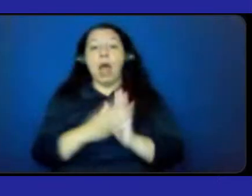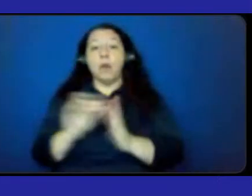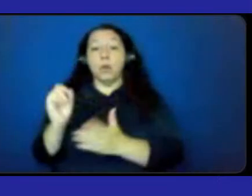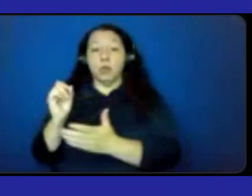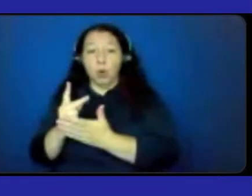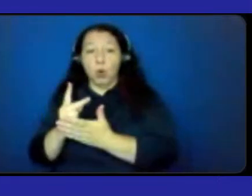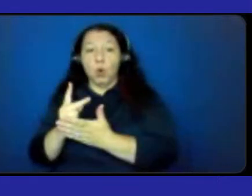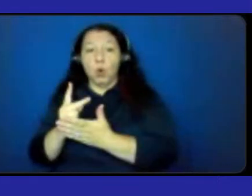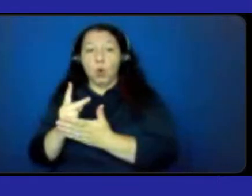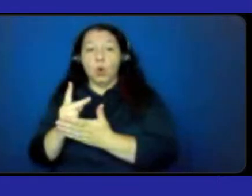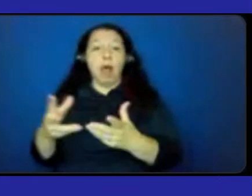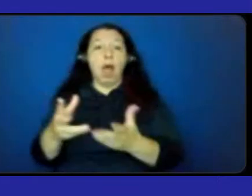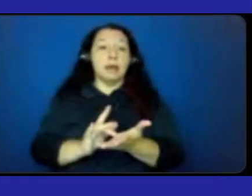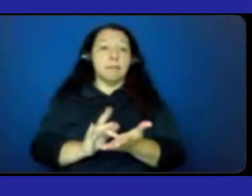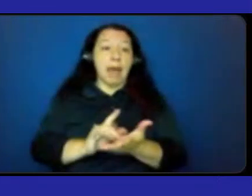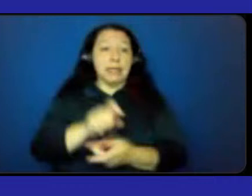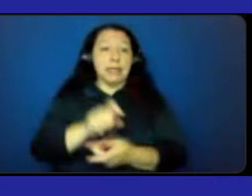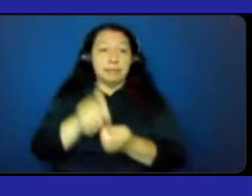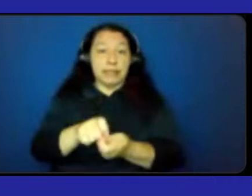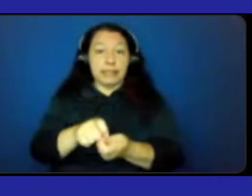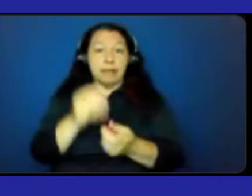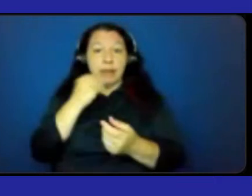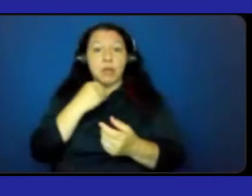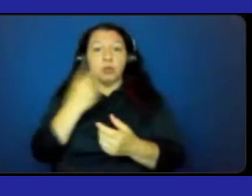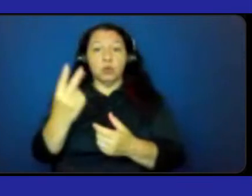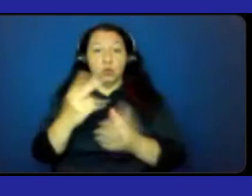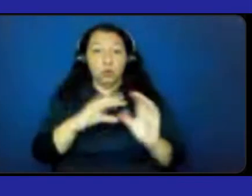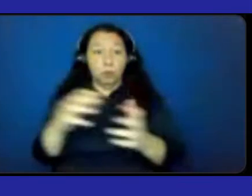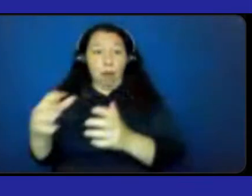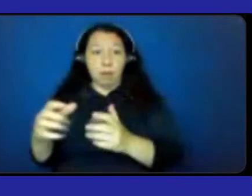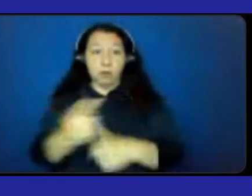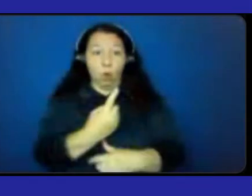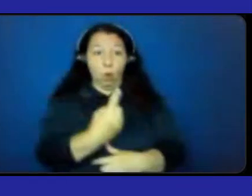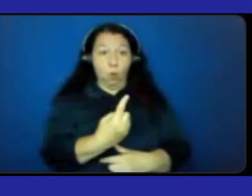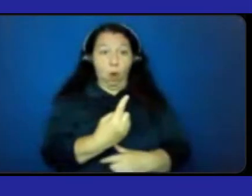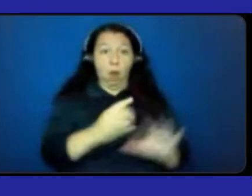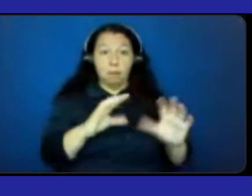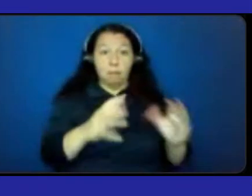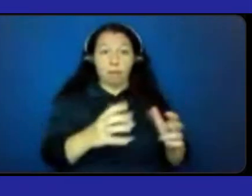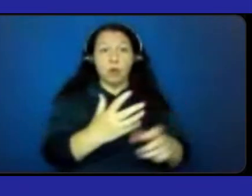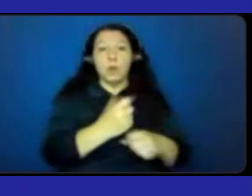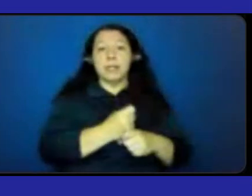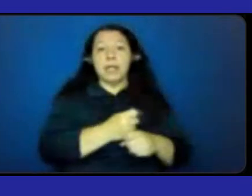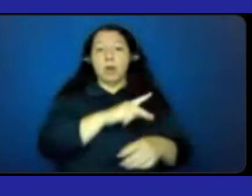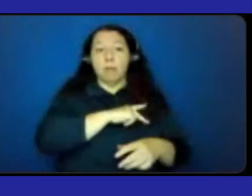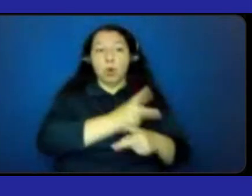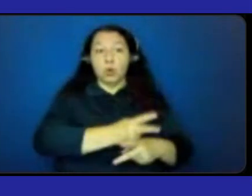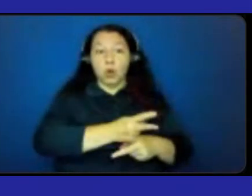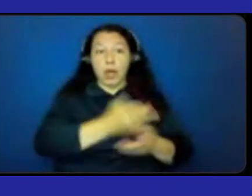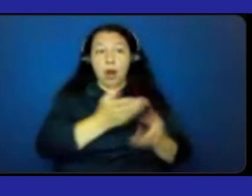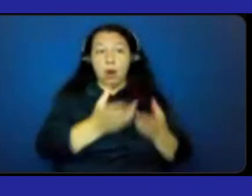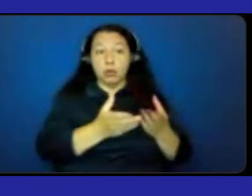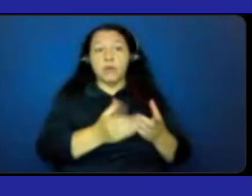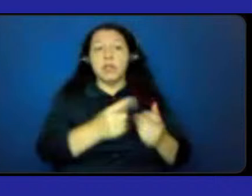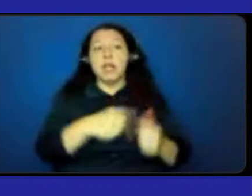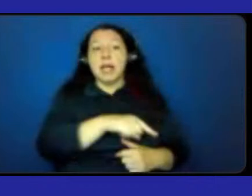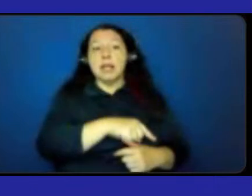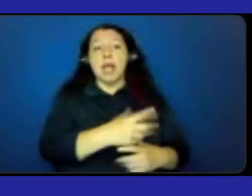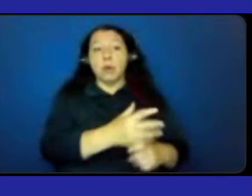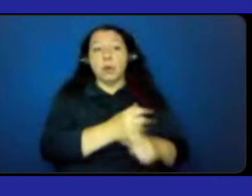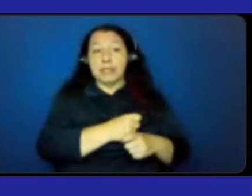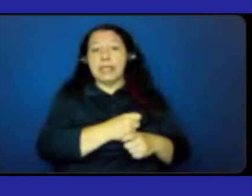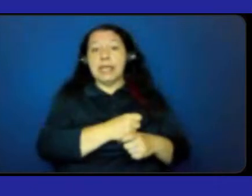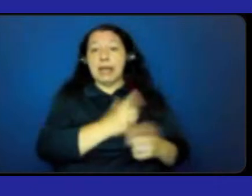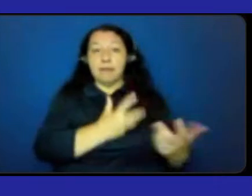two populations. One population receiving personal care services, where they would get a tailored meal rather